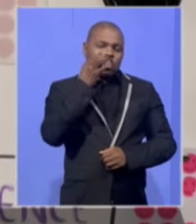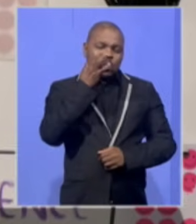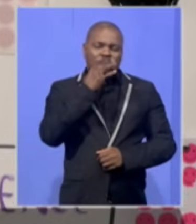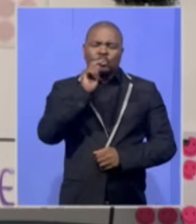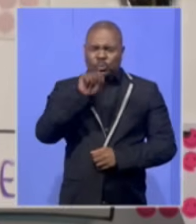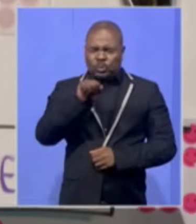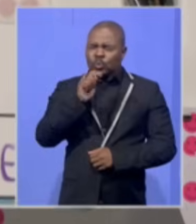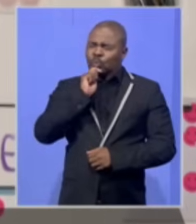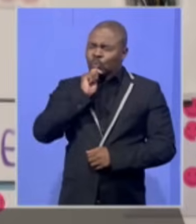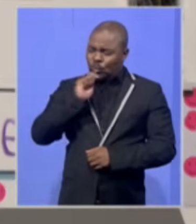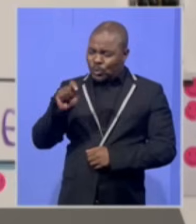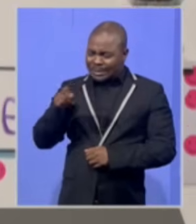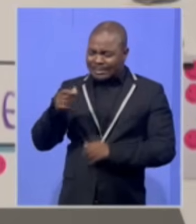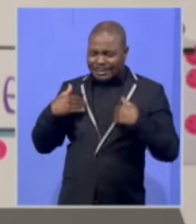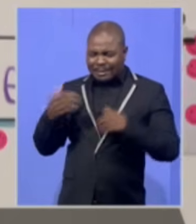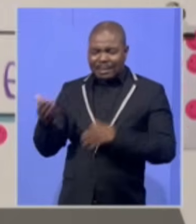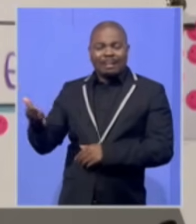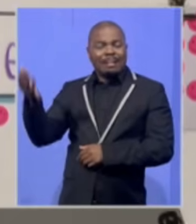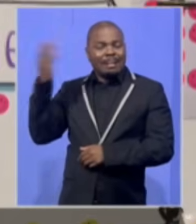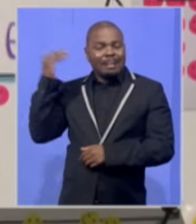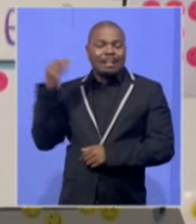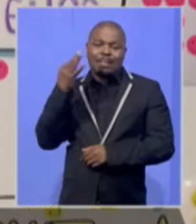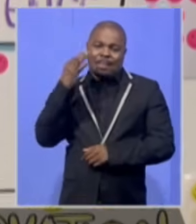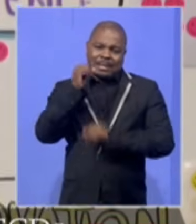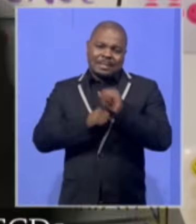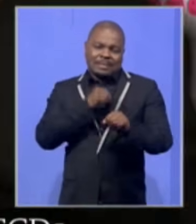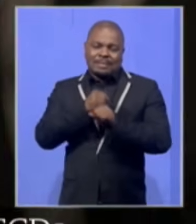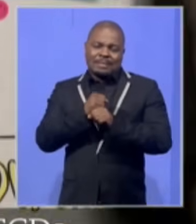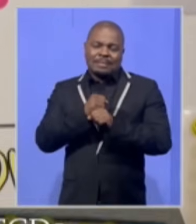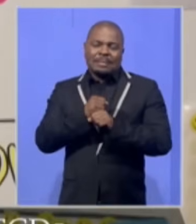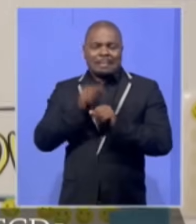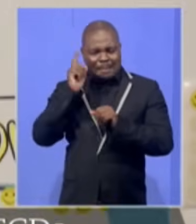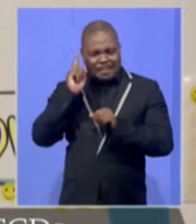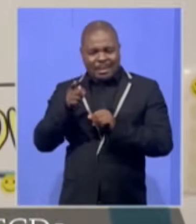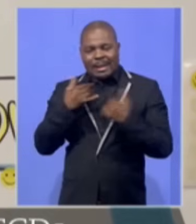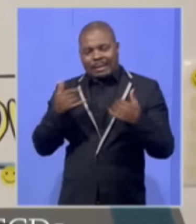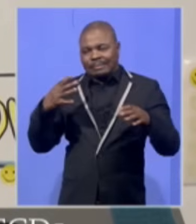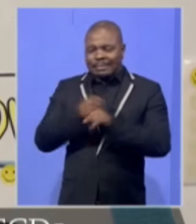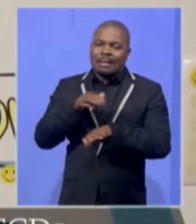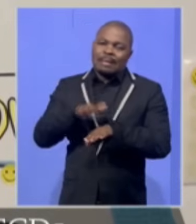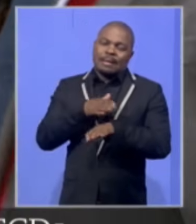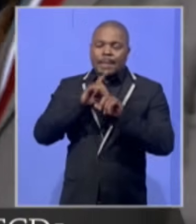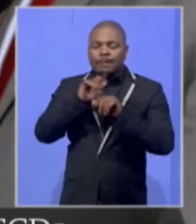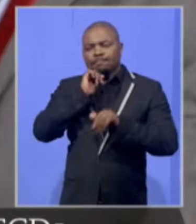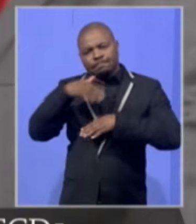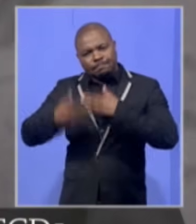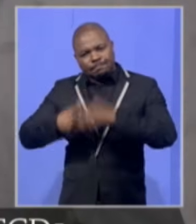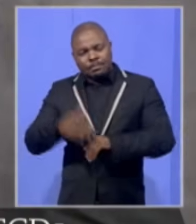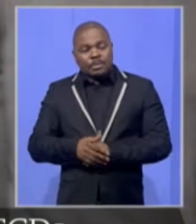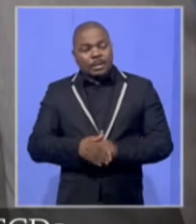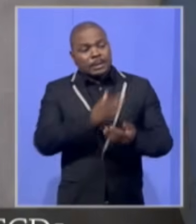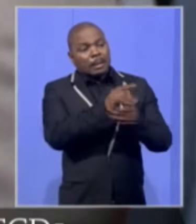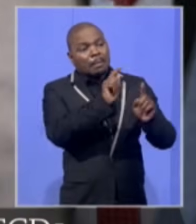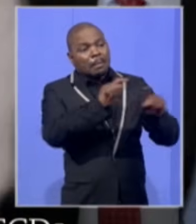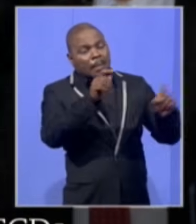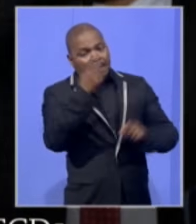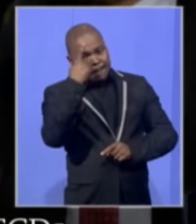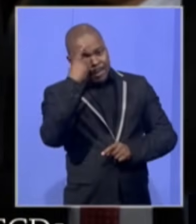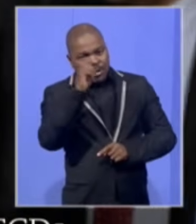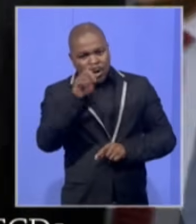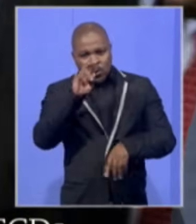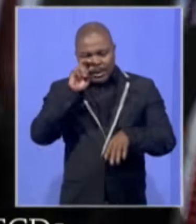se diragetse dingwaga di le 30 tse di fitileng. Ba tsa karolo ba dumela gore go botlhokwa gore go nne le tlhabololo e